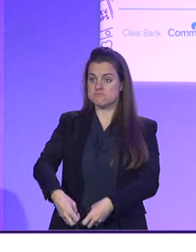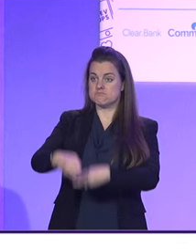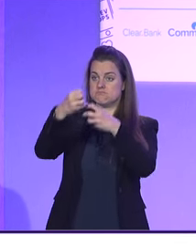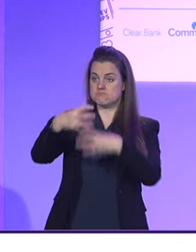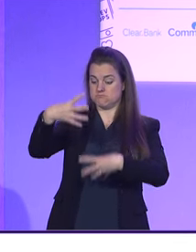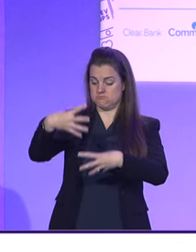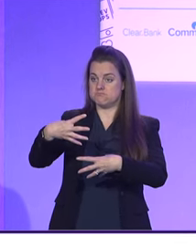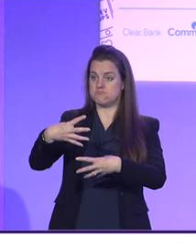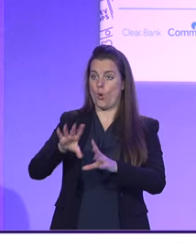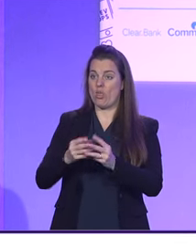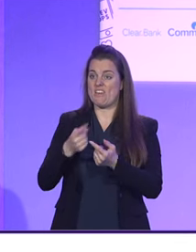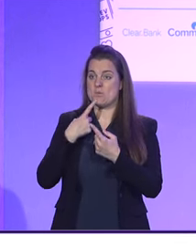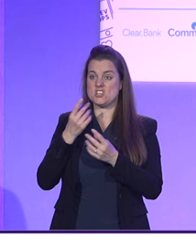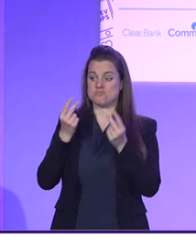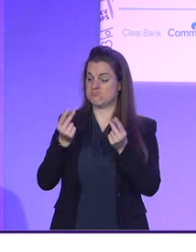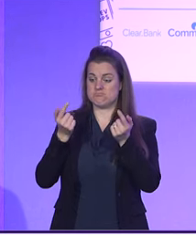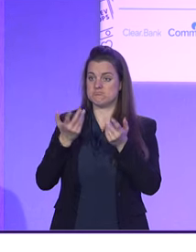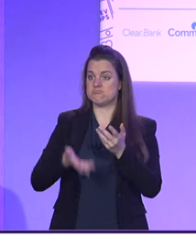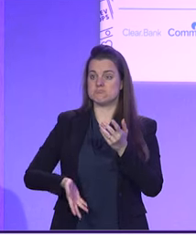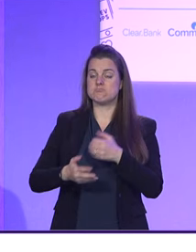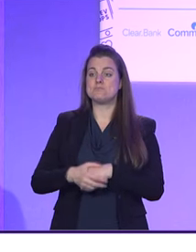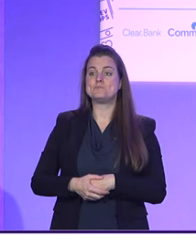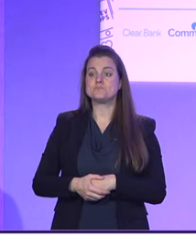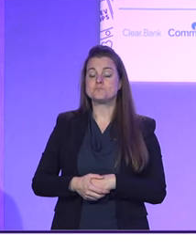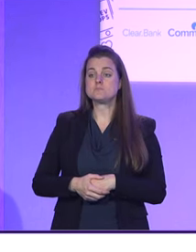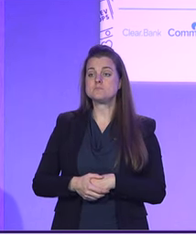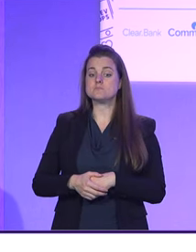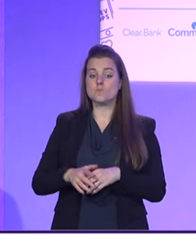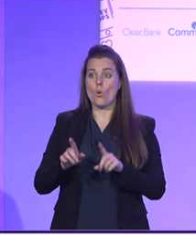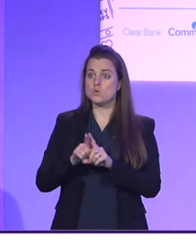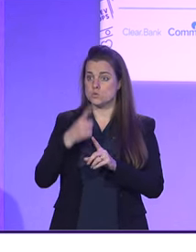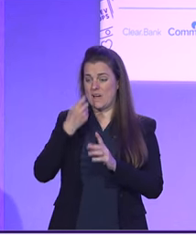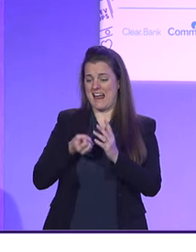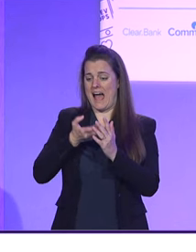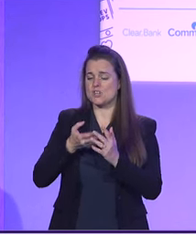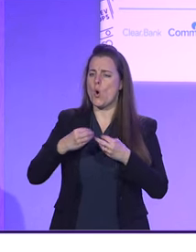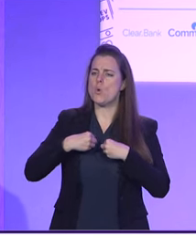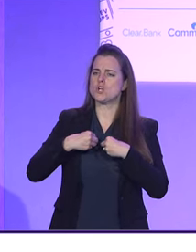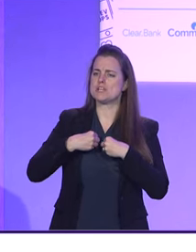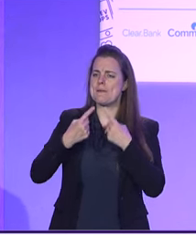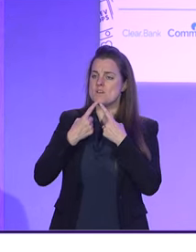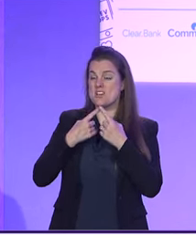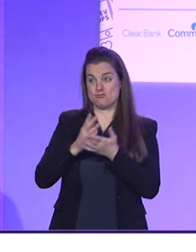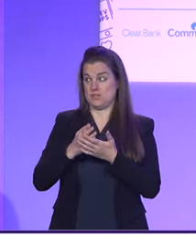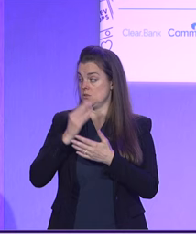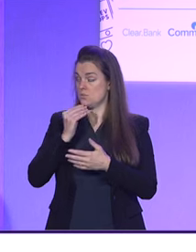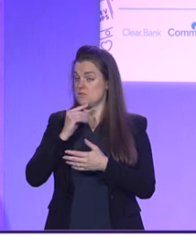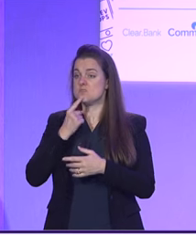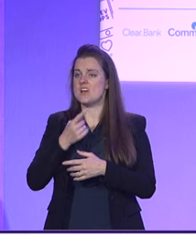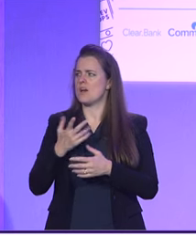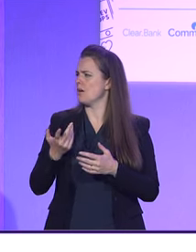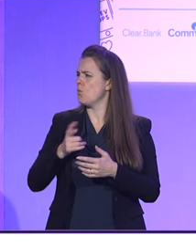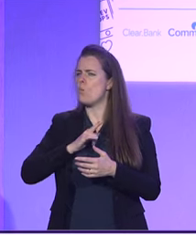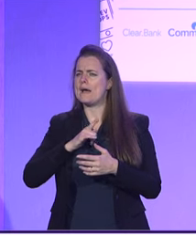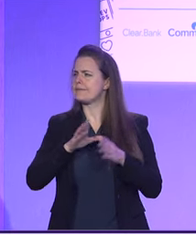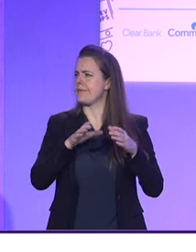just like that. You can also add your own ownership information. So it's really handy to be able to say, why is there a team